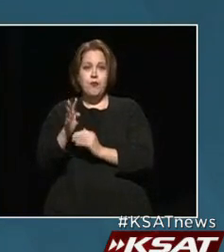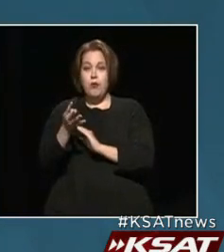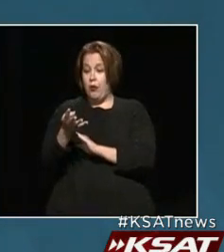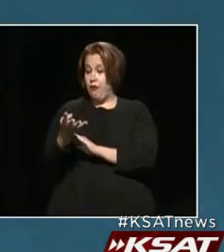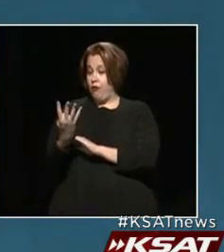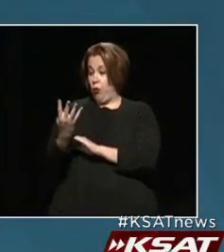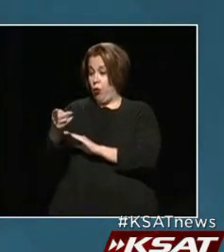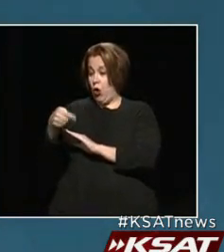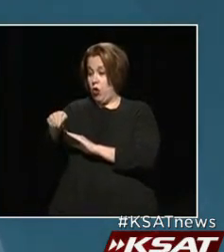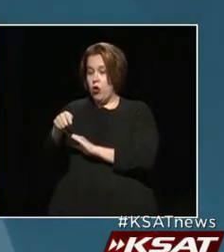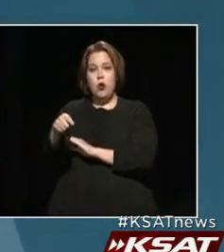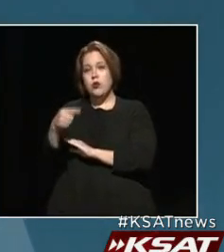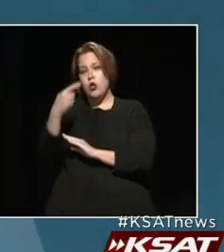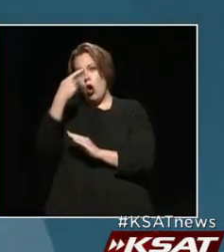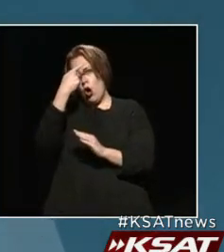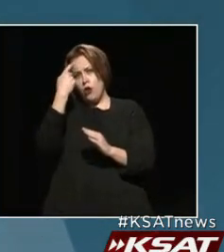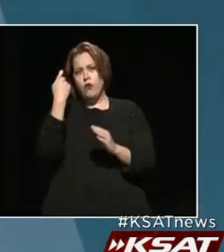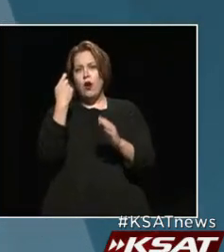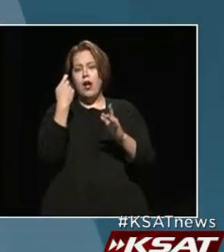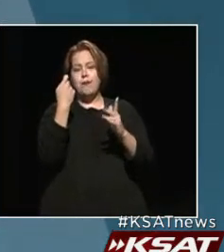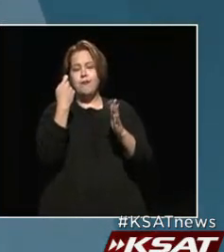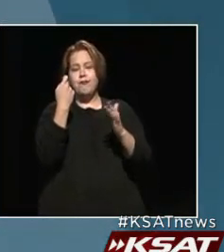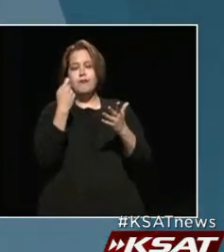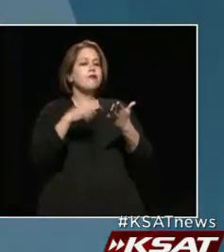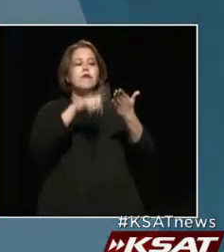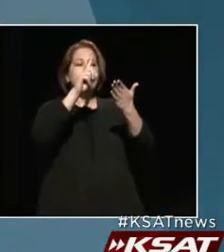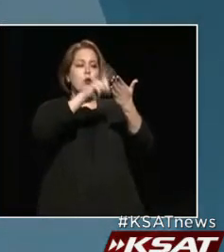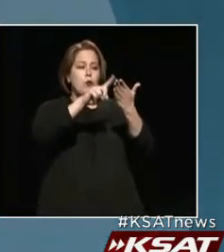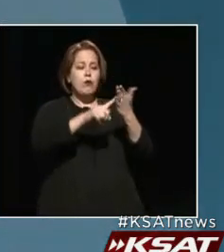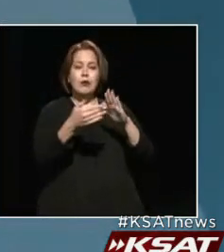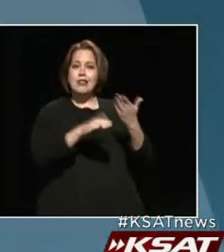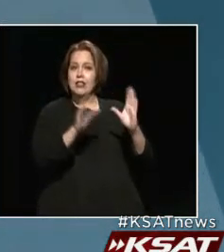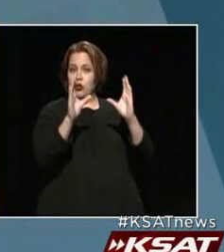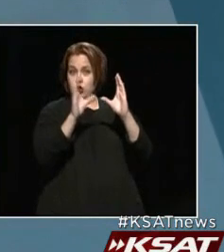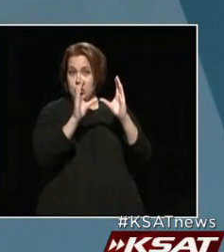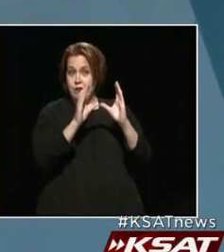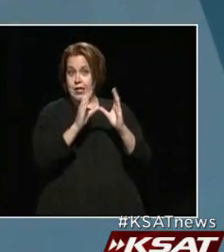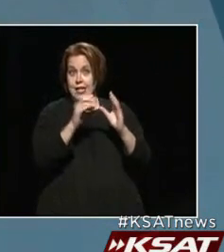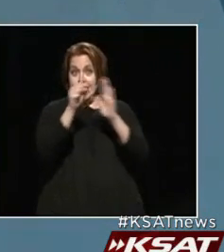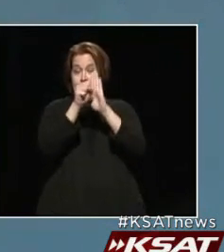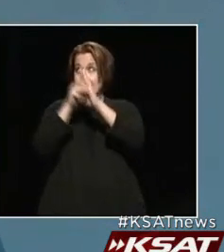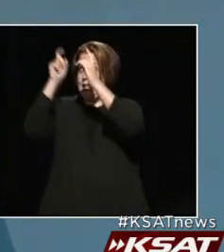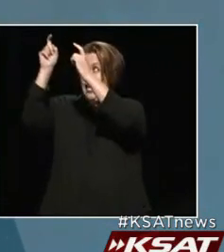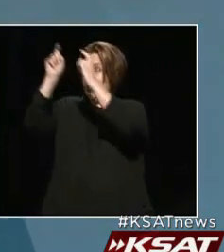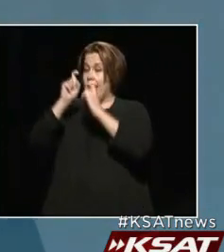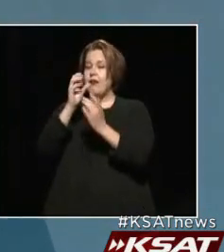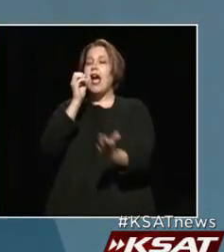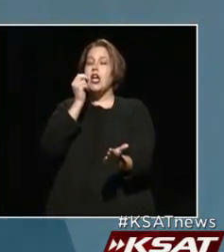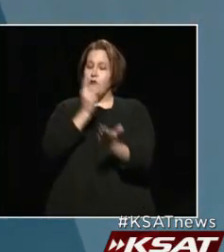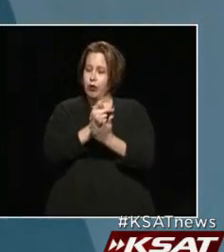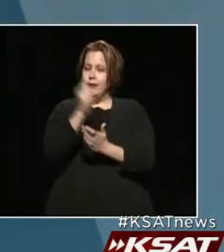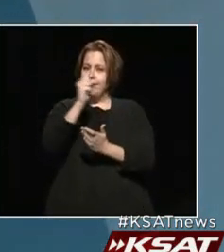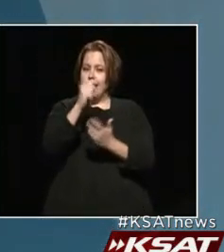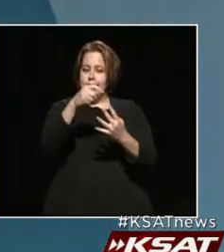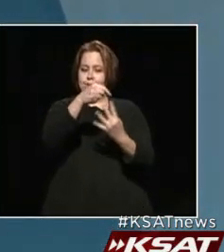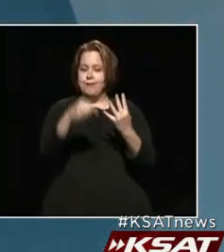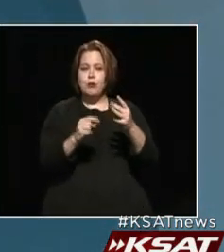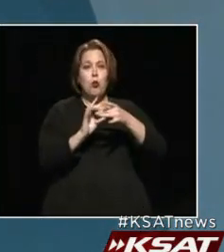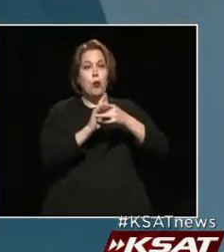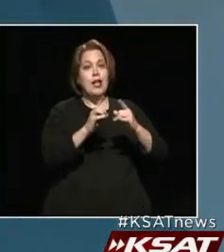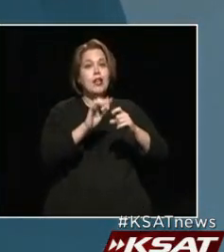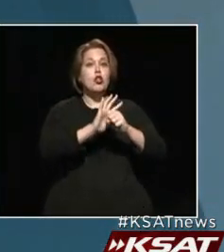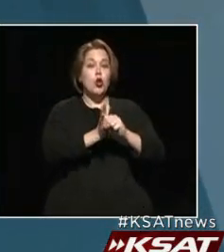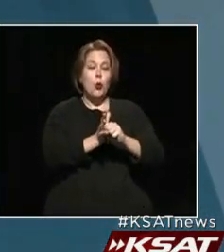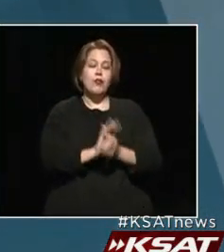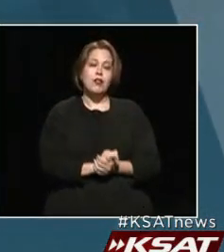of the 13 are the result of Metro Health reviewing those death certificates provided by the state and confirming that those deaths were, in fact,